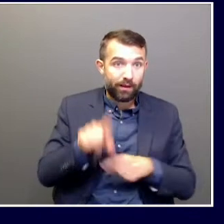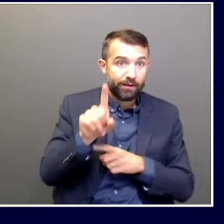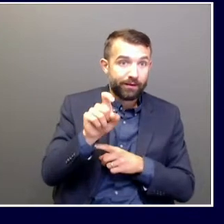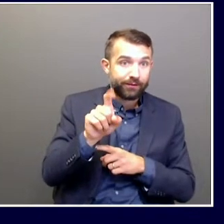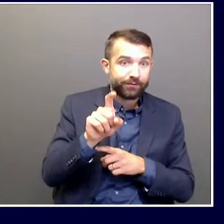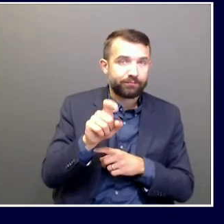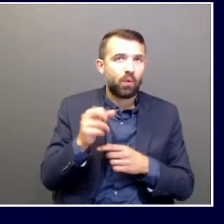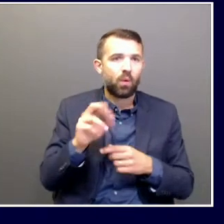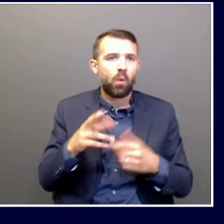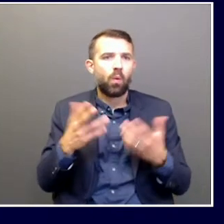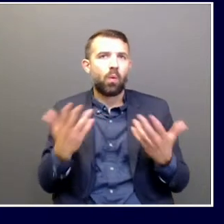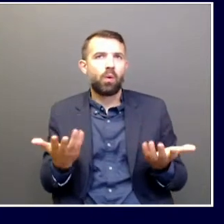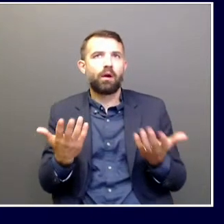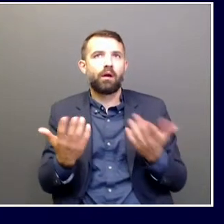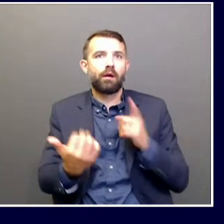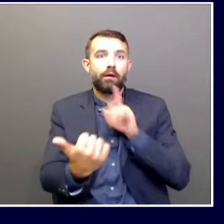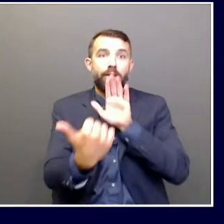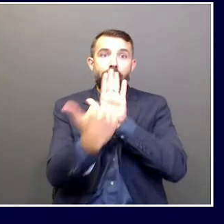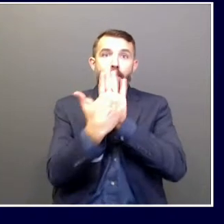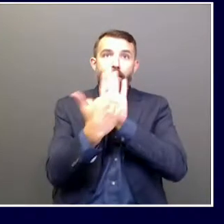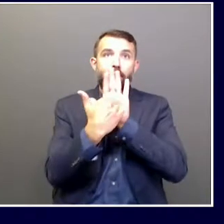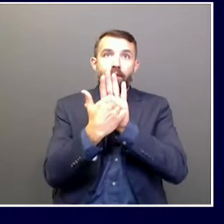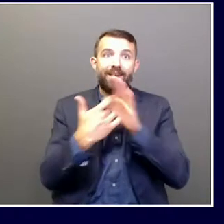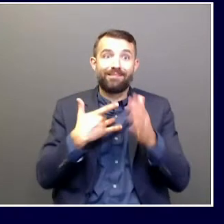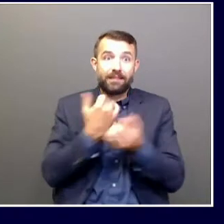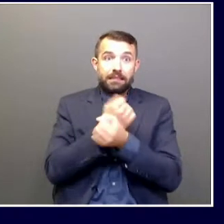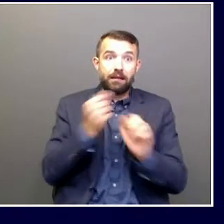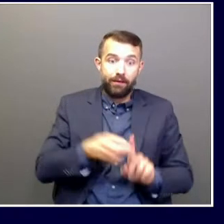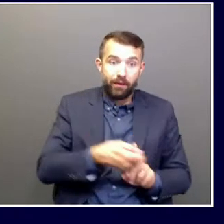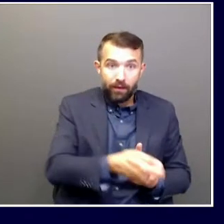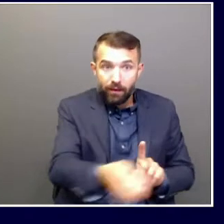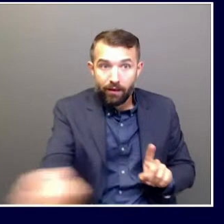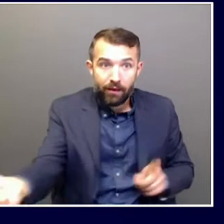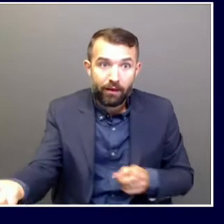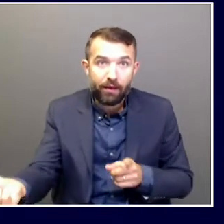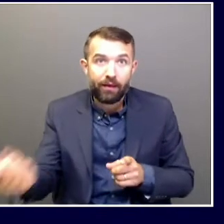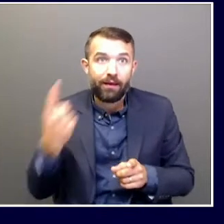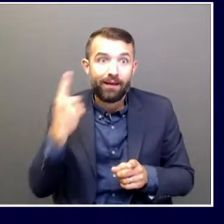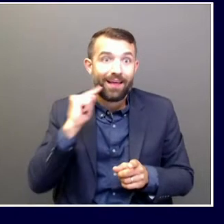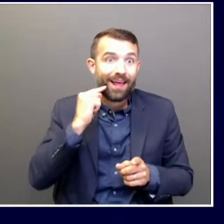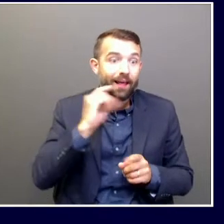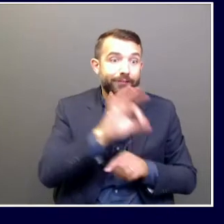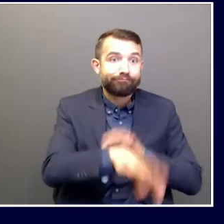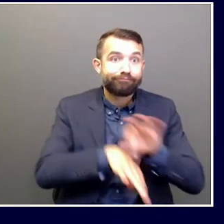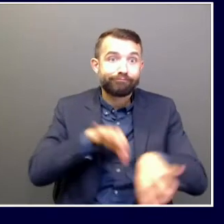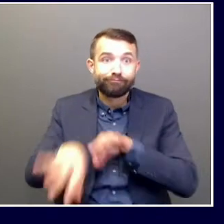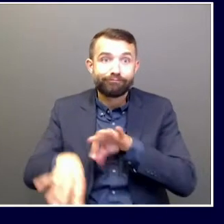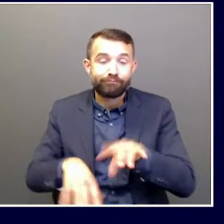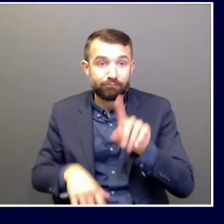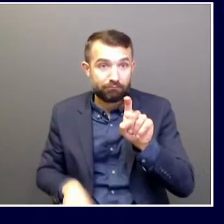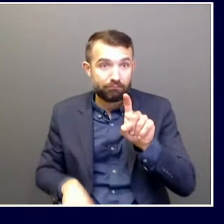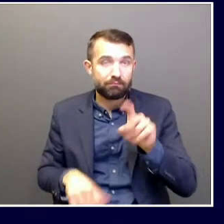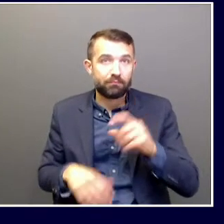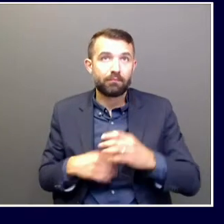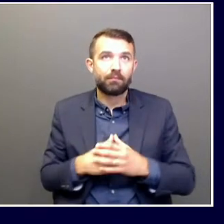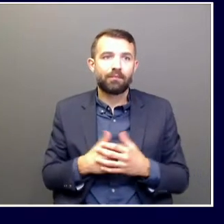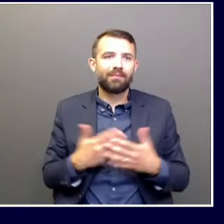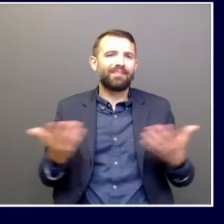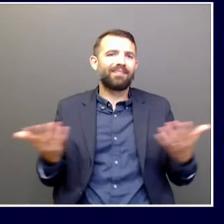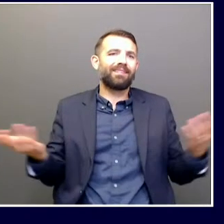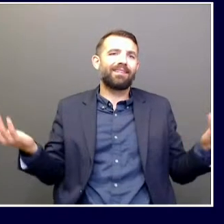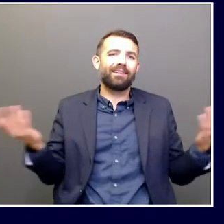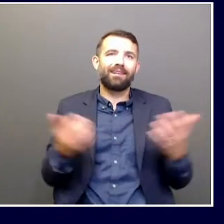door for trick-or-treaters this year. We haven't gotten to any Halloween guidelines yet, but I think it'll be